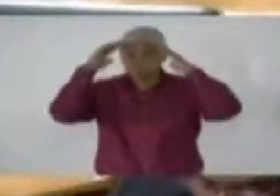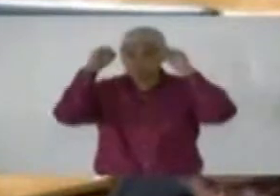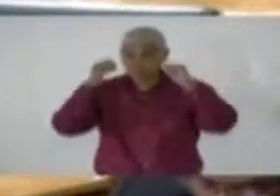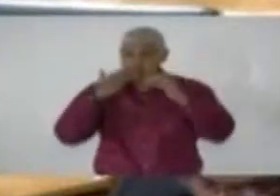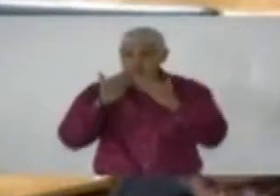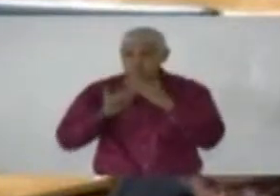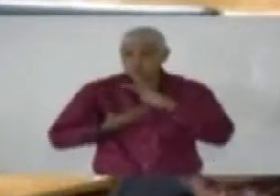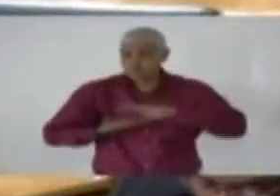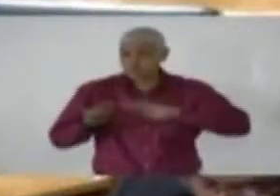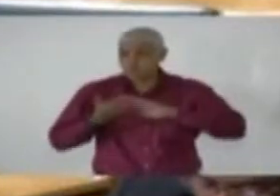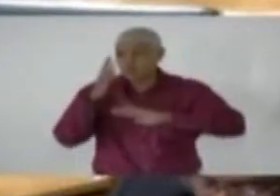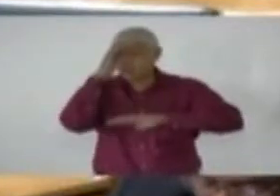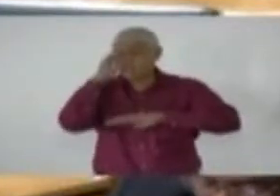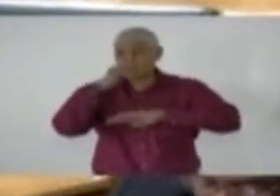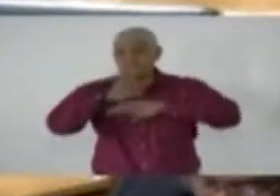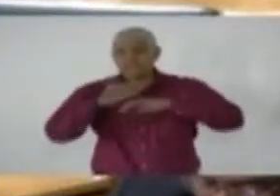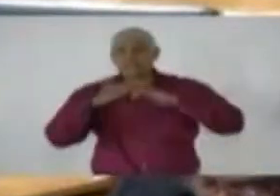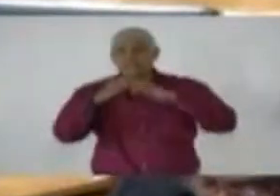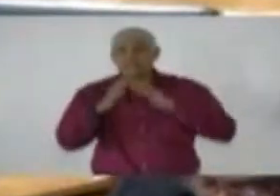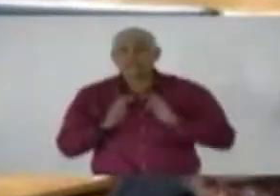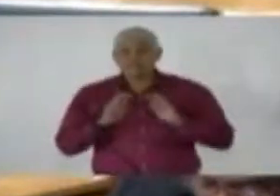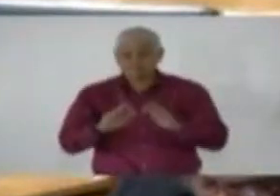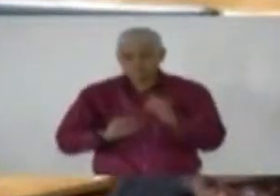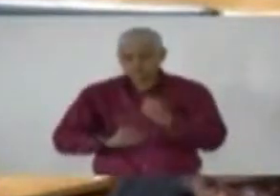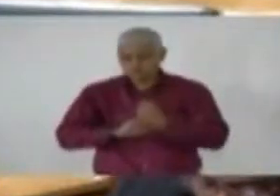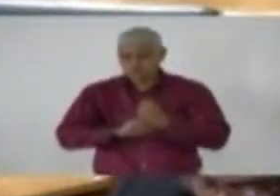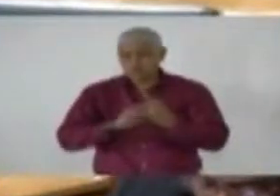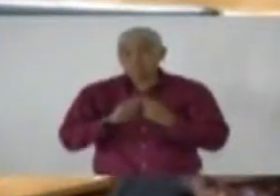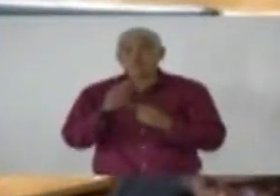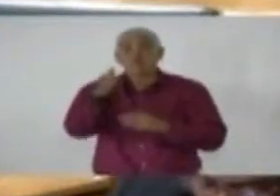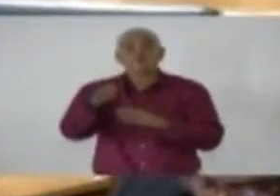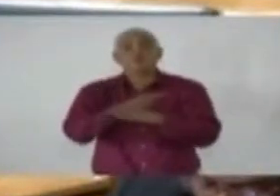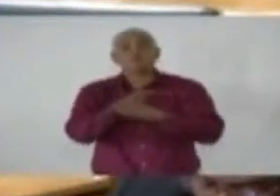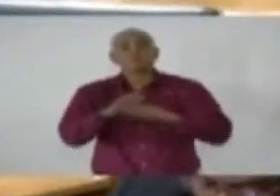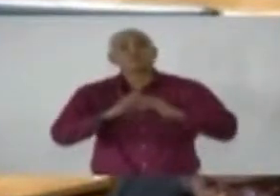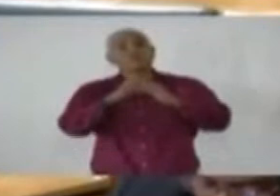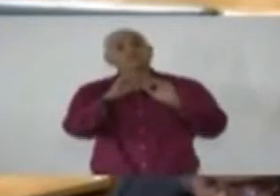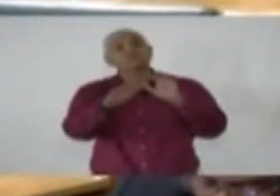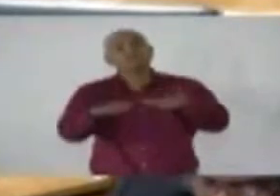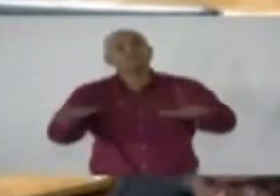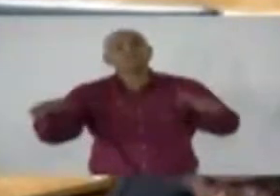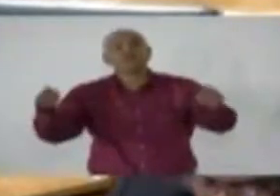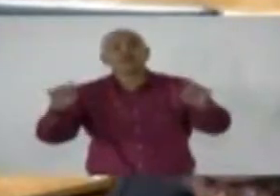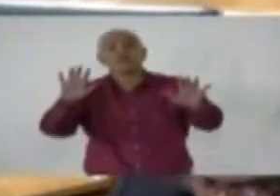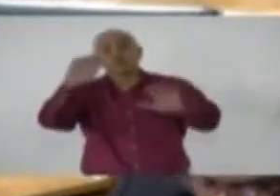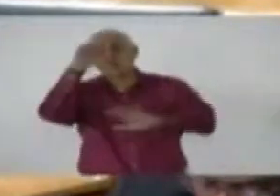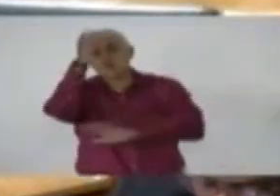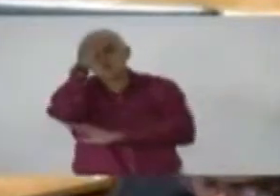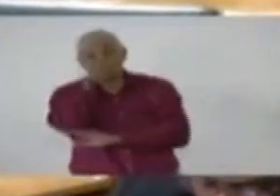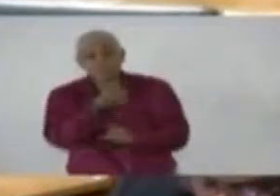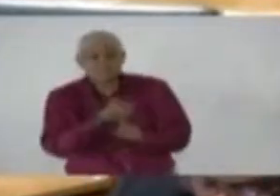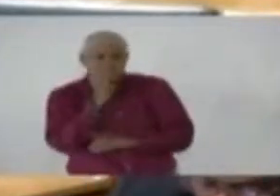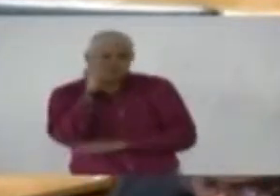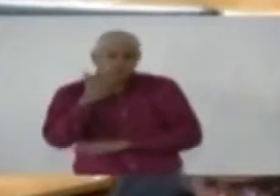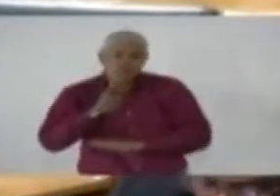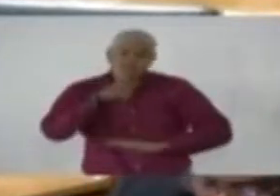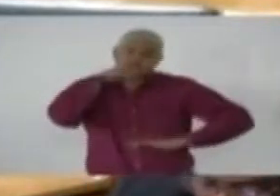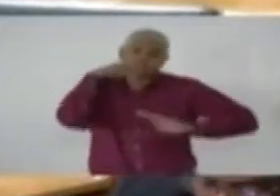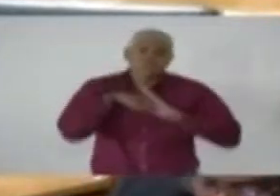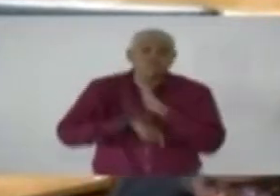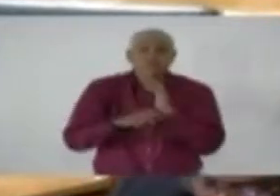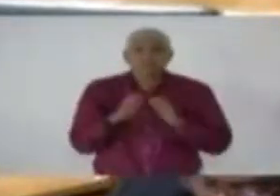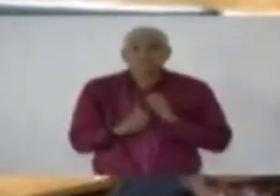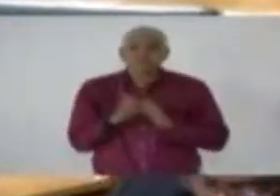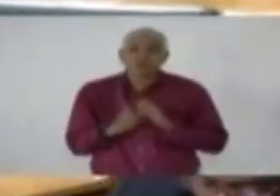innovative, investor-supported and entrepreneurial businesses, the government would have an extremely